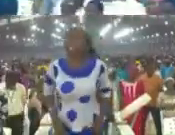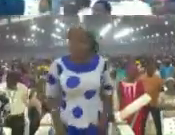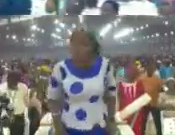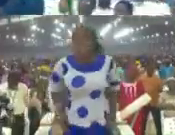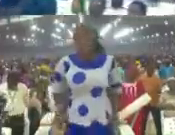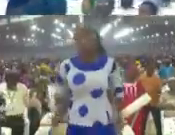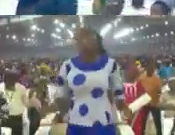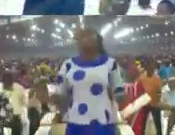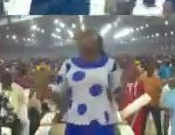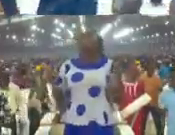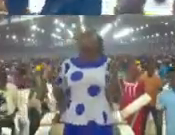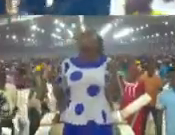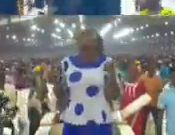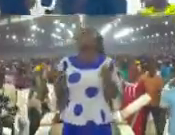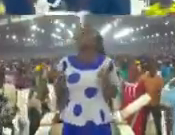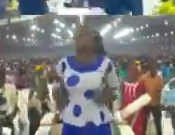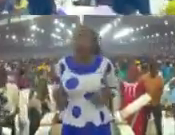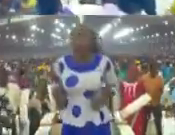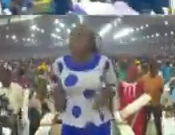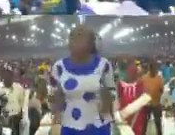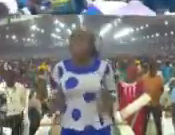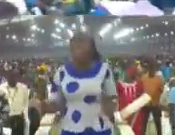Almighty God, let me laugh last.